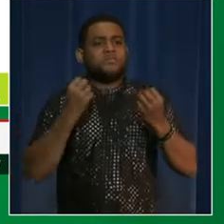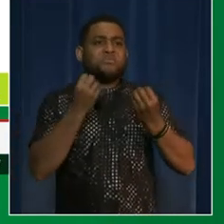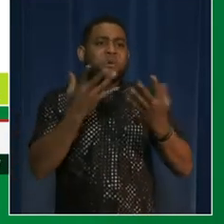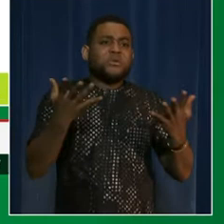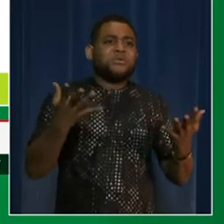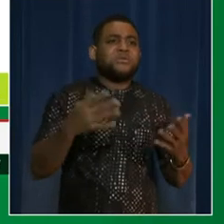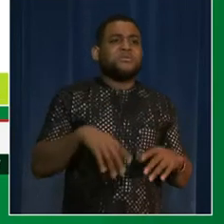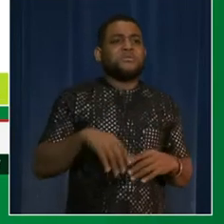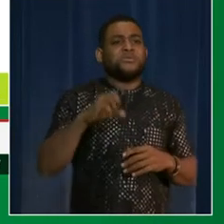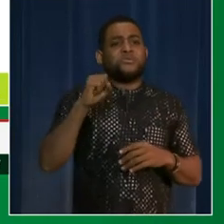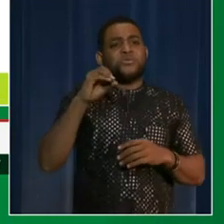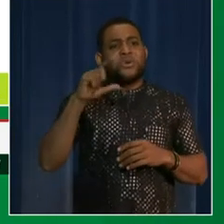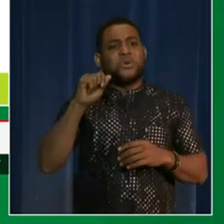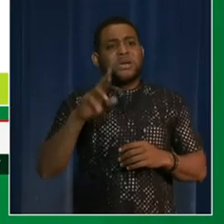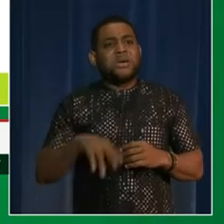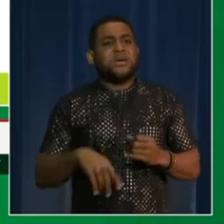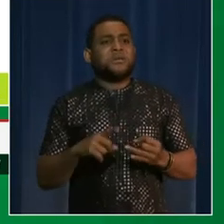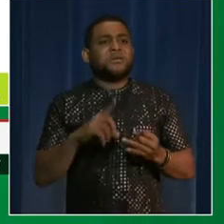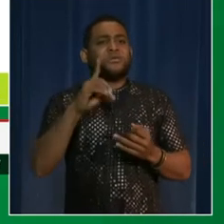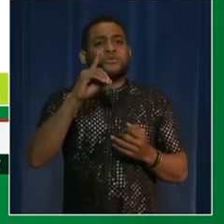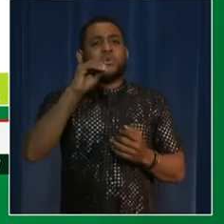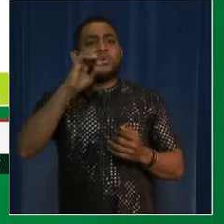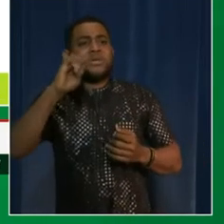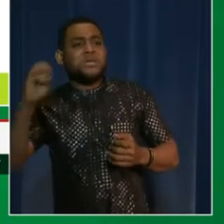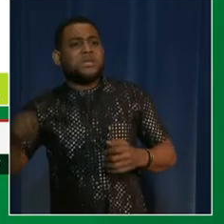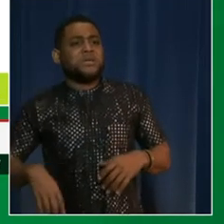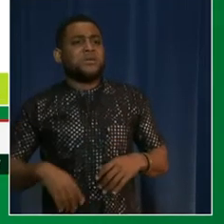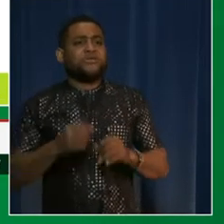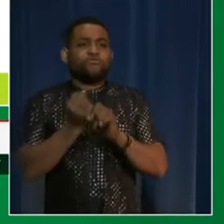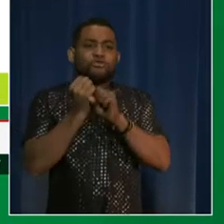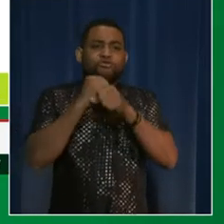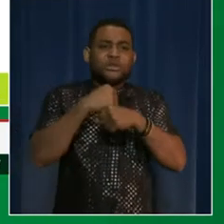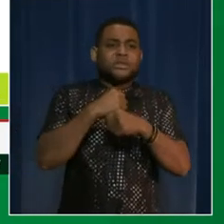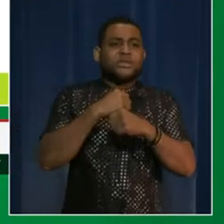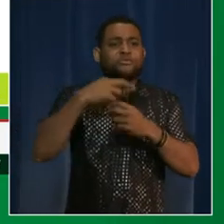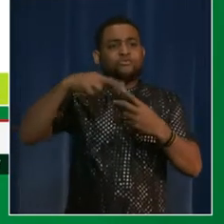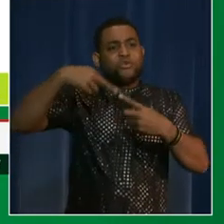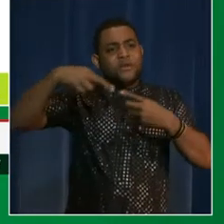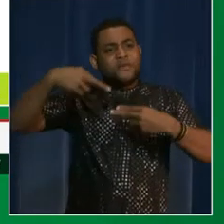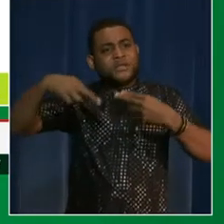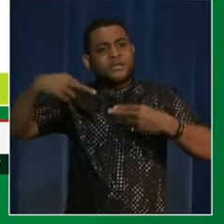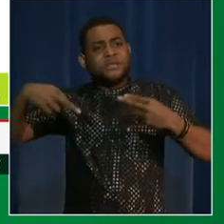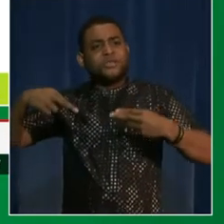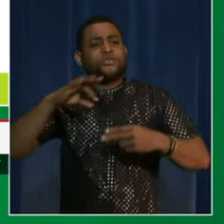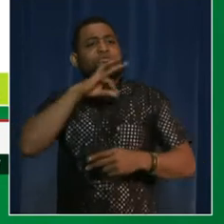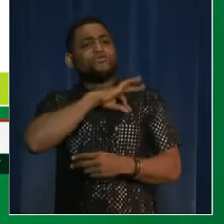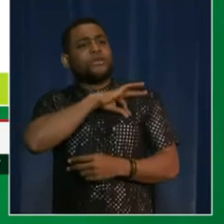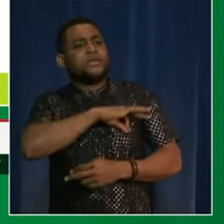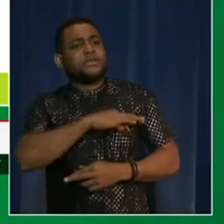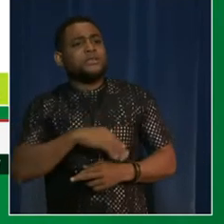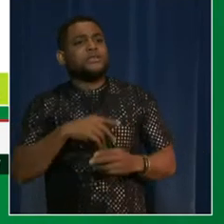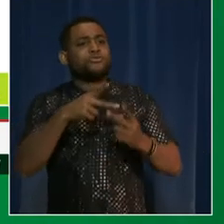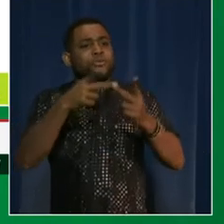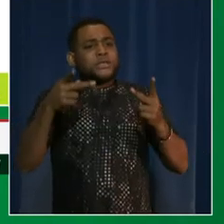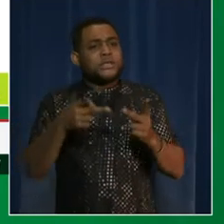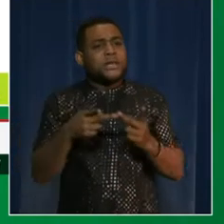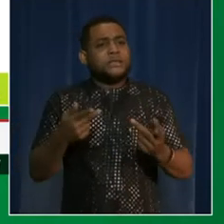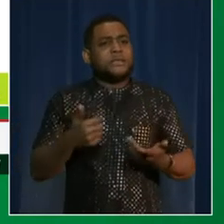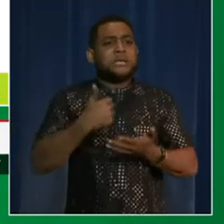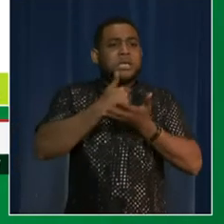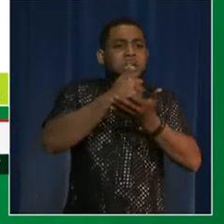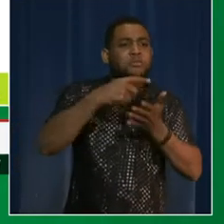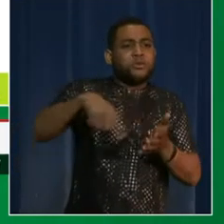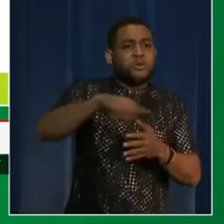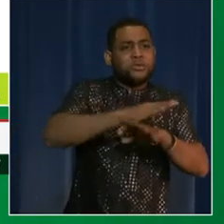at DOEE. We've also created revolving credit facilities for solar developers to help them grow their business. We're